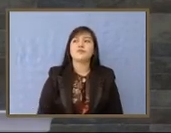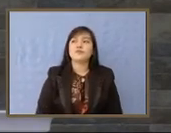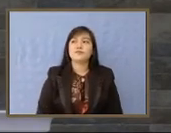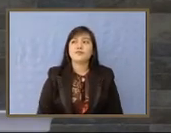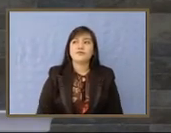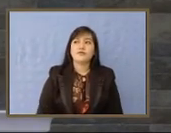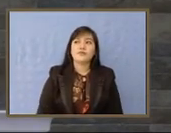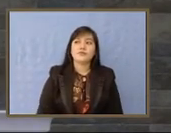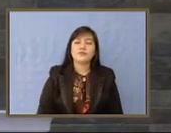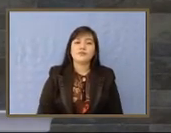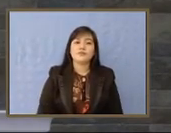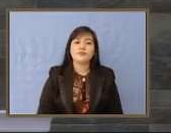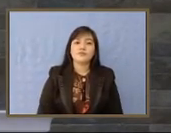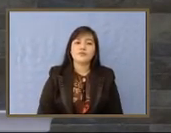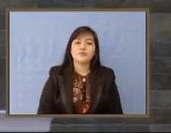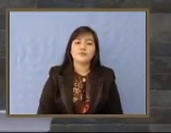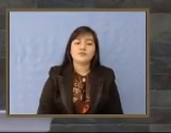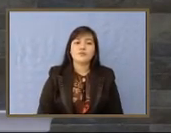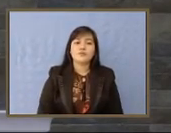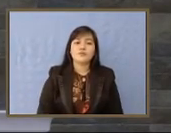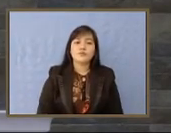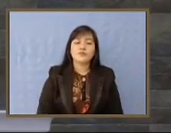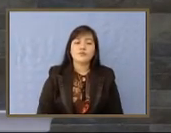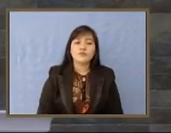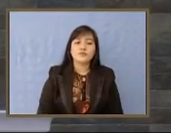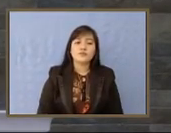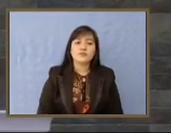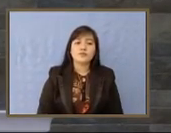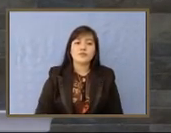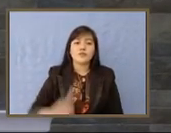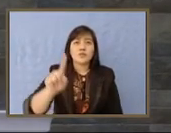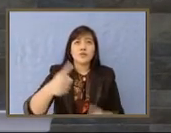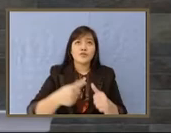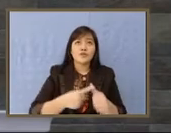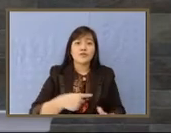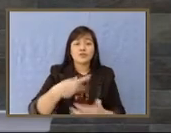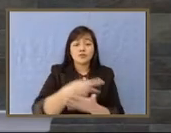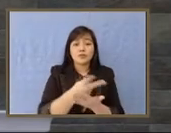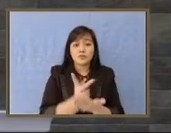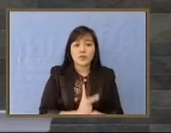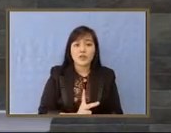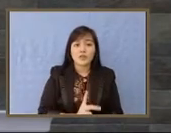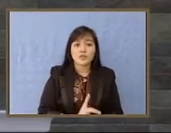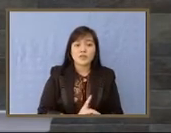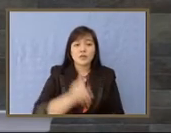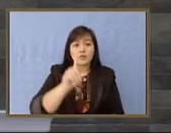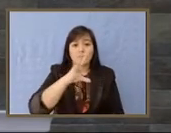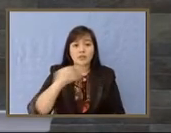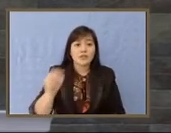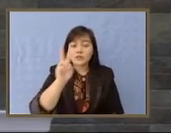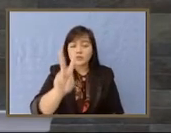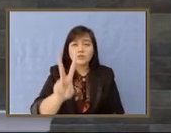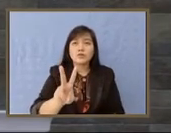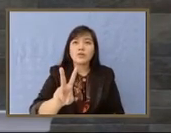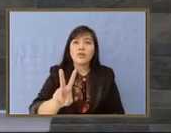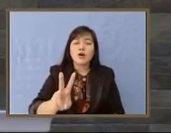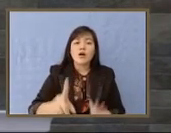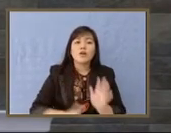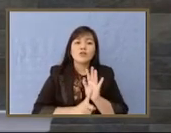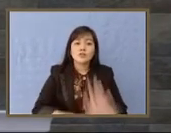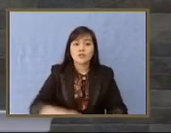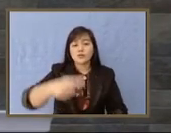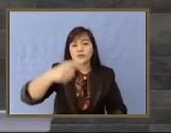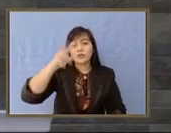sa Diyos, and then the last two part naman ay yung part ng Diyos sa pagbabalik niya sa ginawa ni Ruth. Alright? Now, of course, hindi